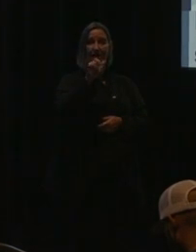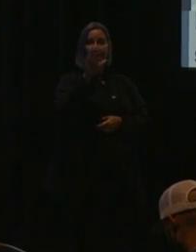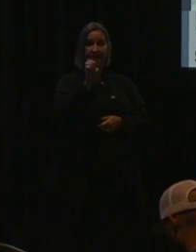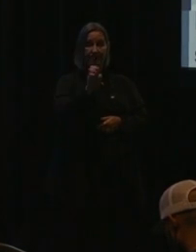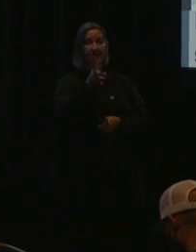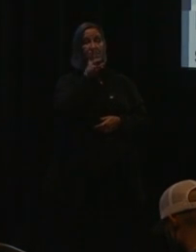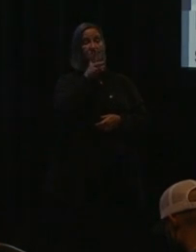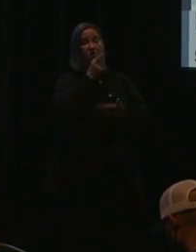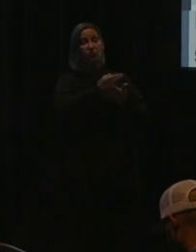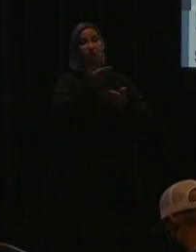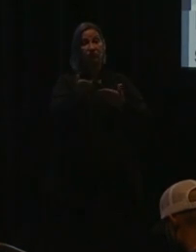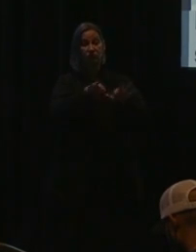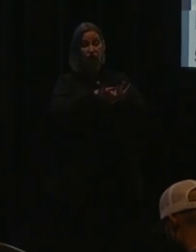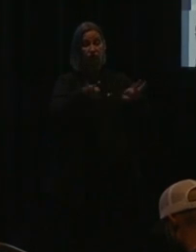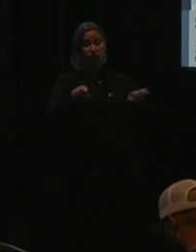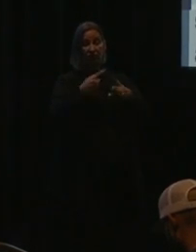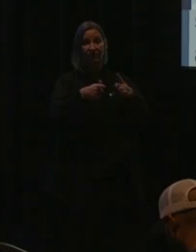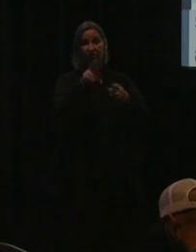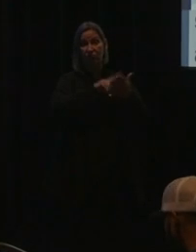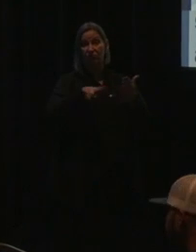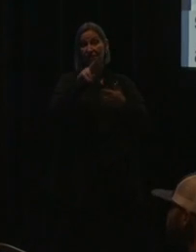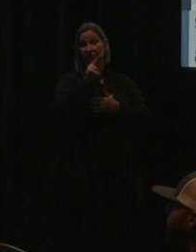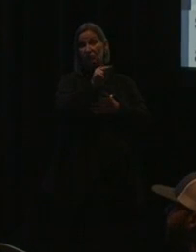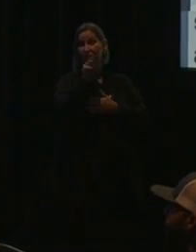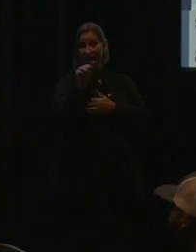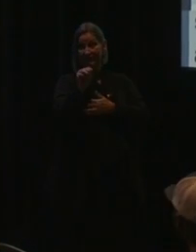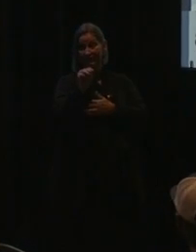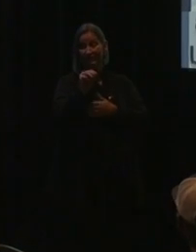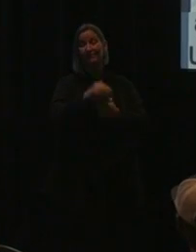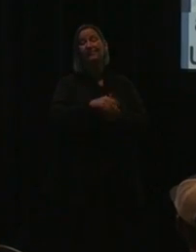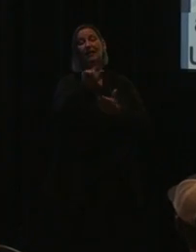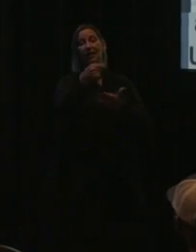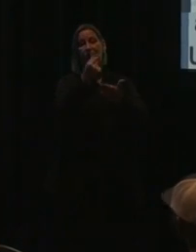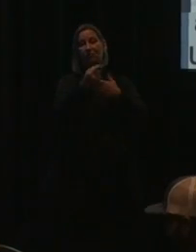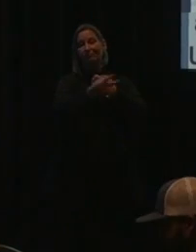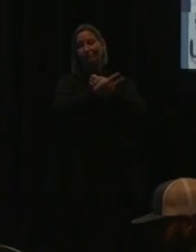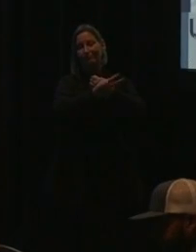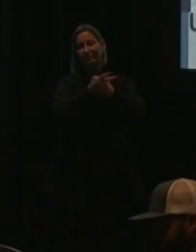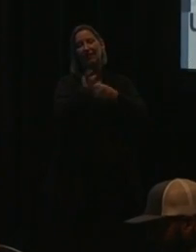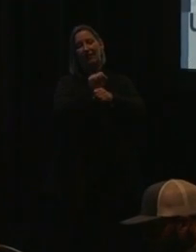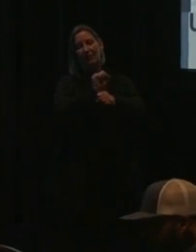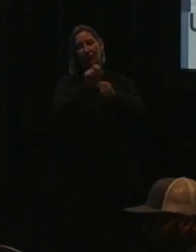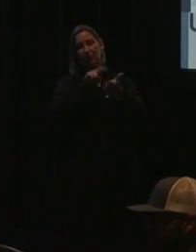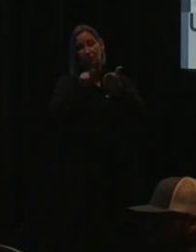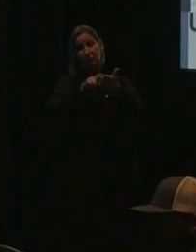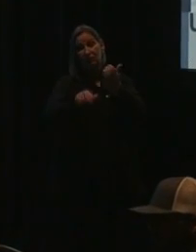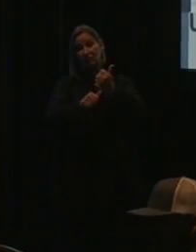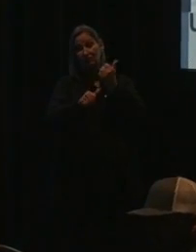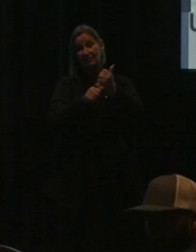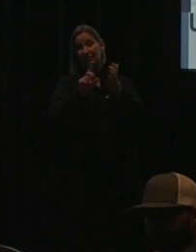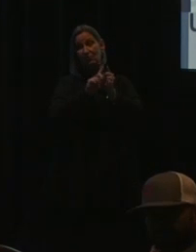of Water Resources degree from the University of New Mexico in 2016. As a graduate student, he worked as a research assistant for the Department